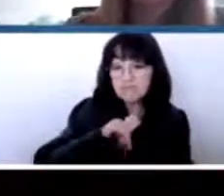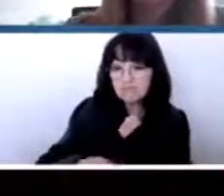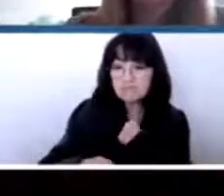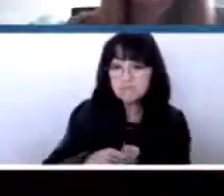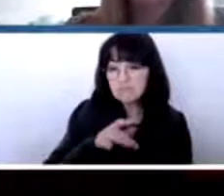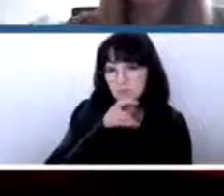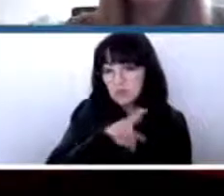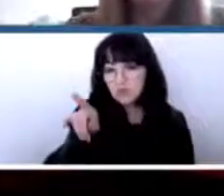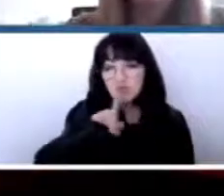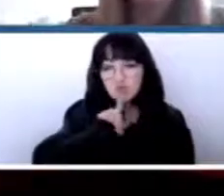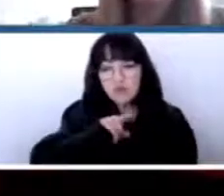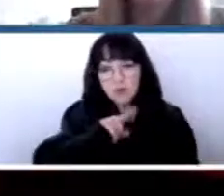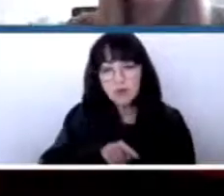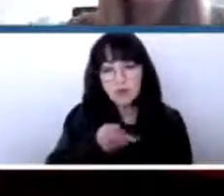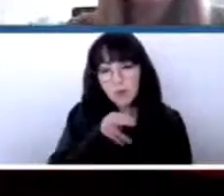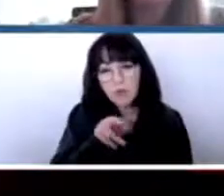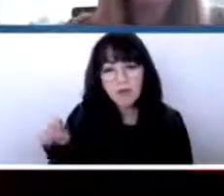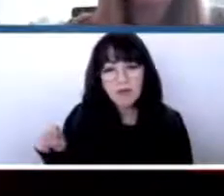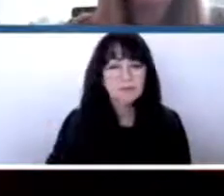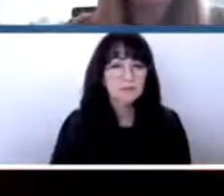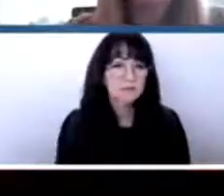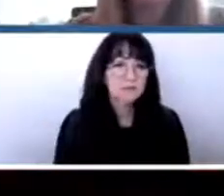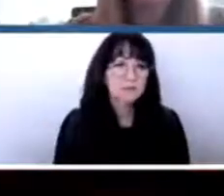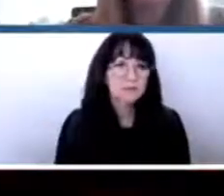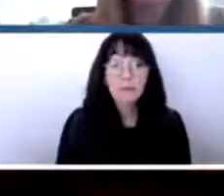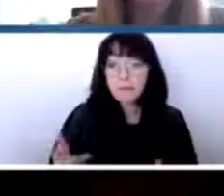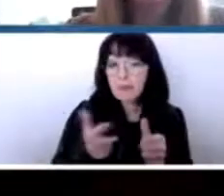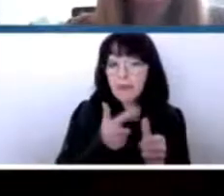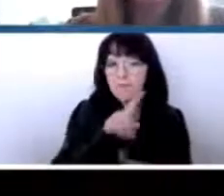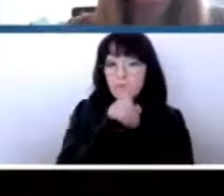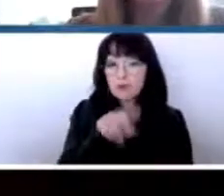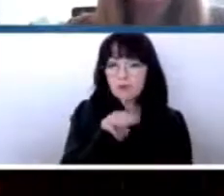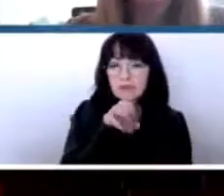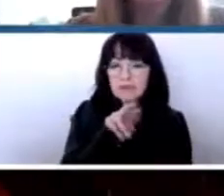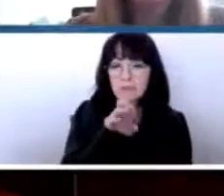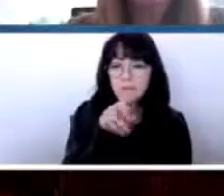the first question is going to come from Meredith Newman from the News Journal.